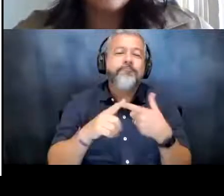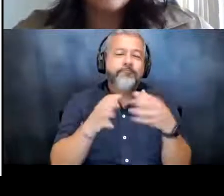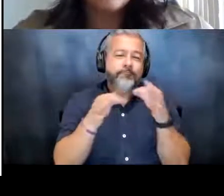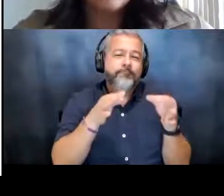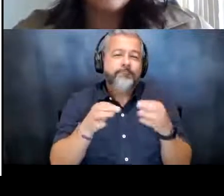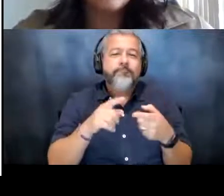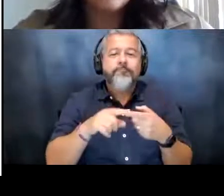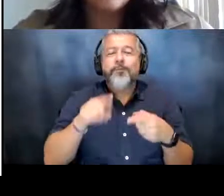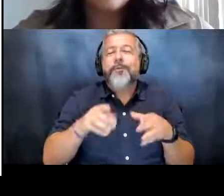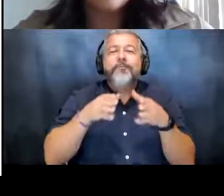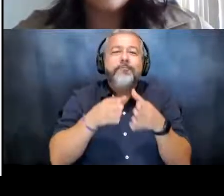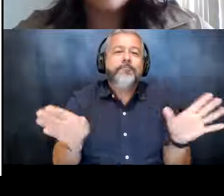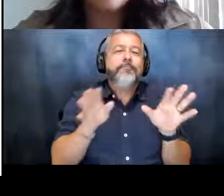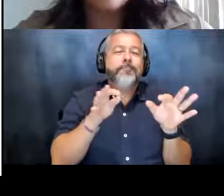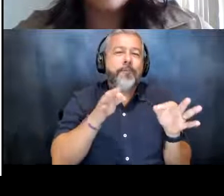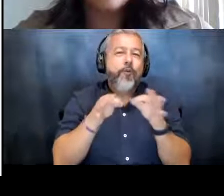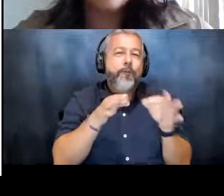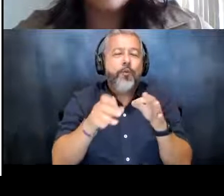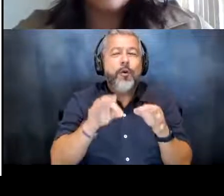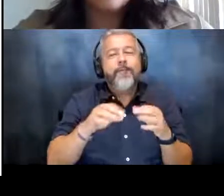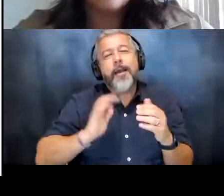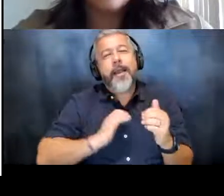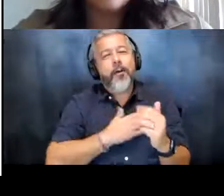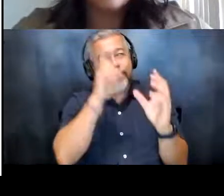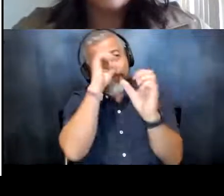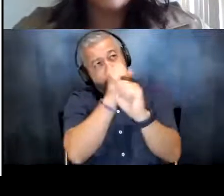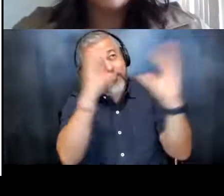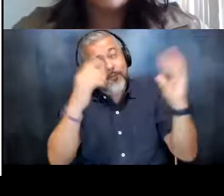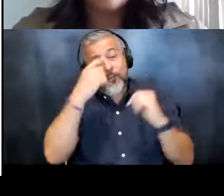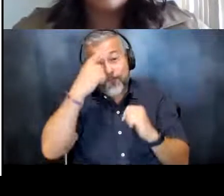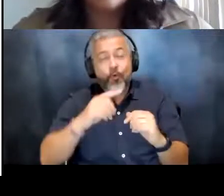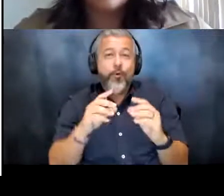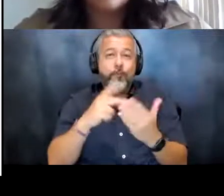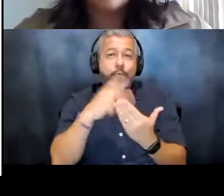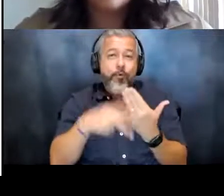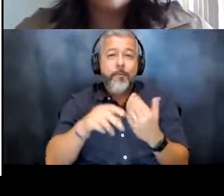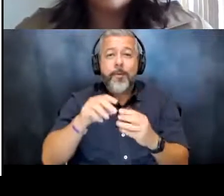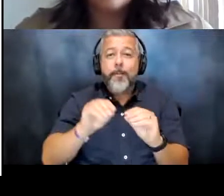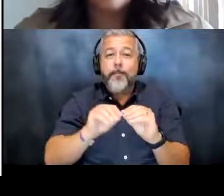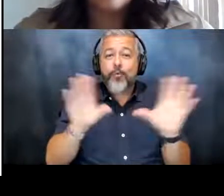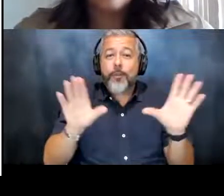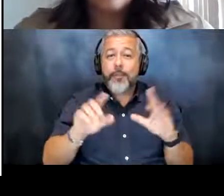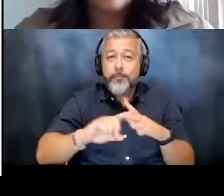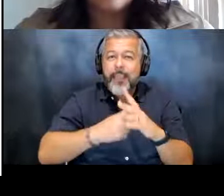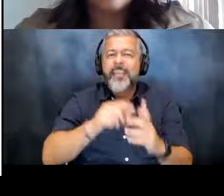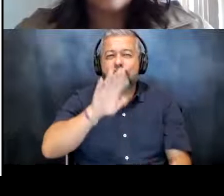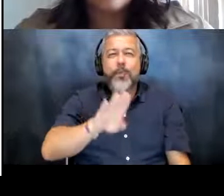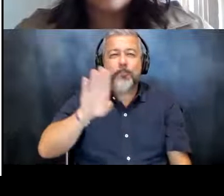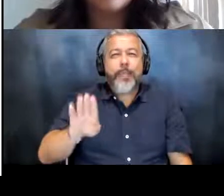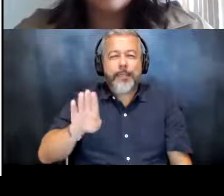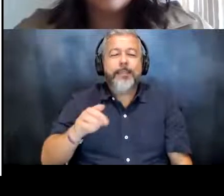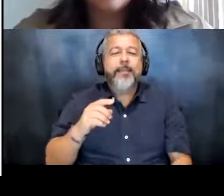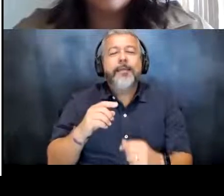an overview of the vision for Brilliant Beginnings and the Brilliant Beginnings initiative and its flagship project,